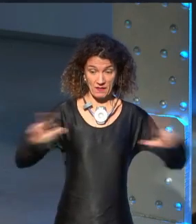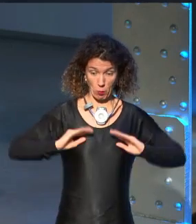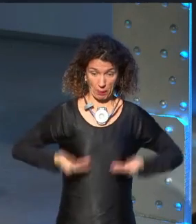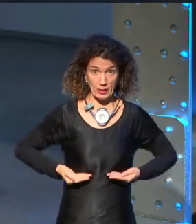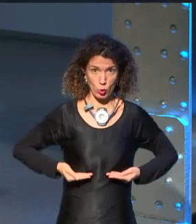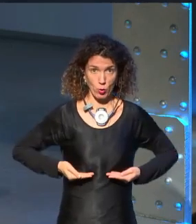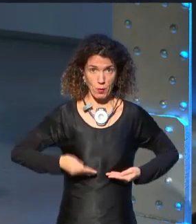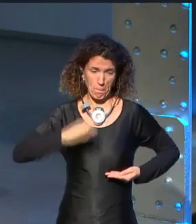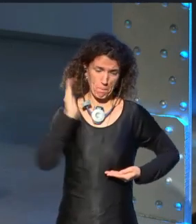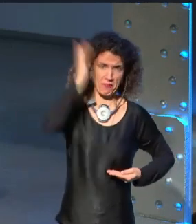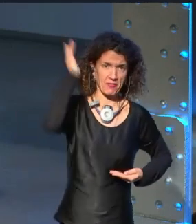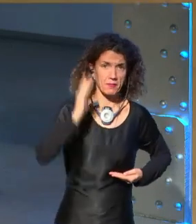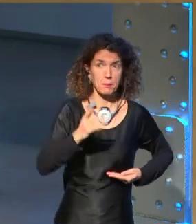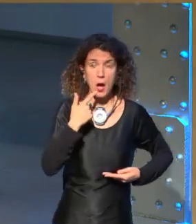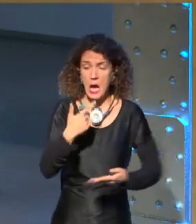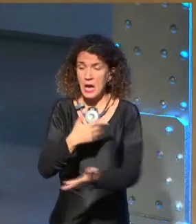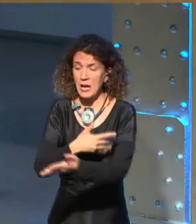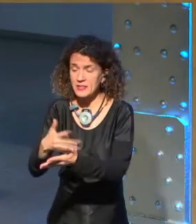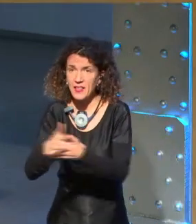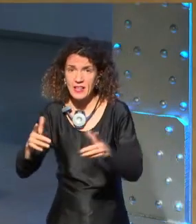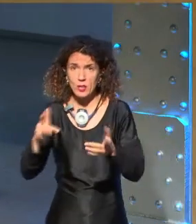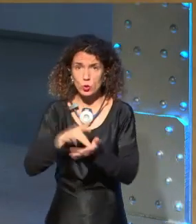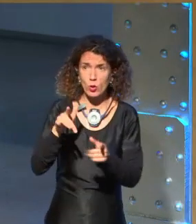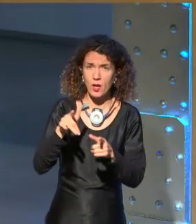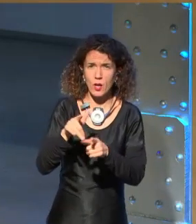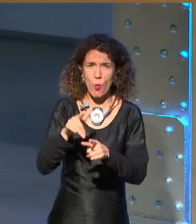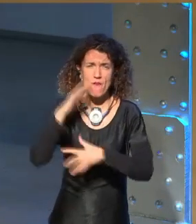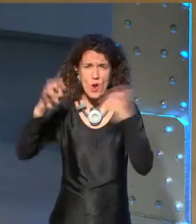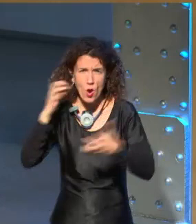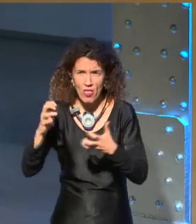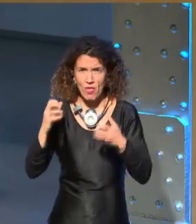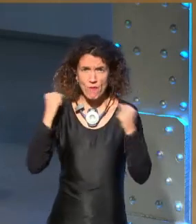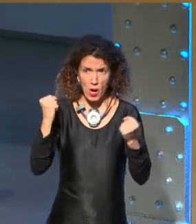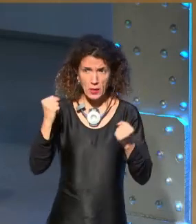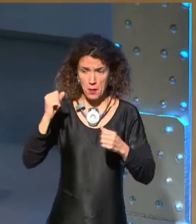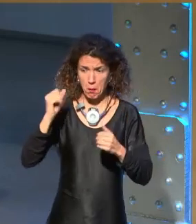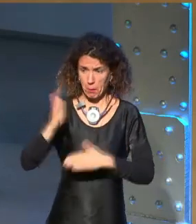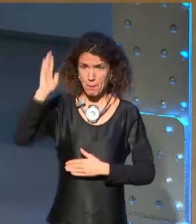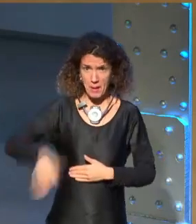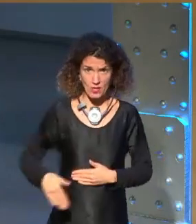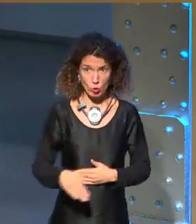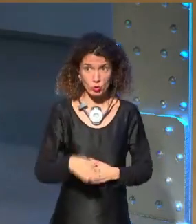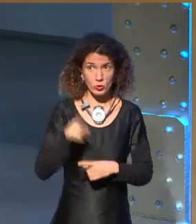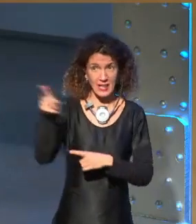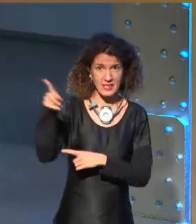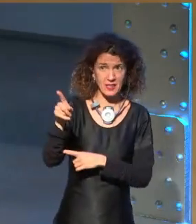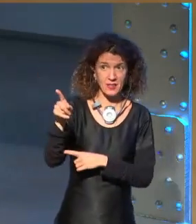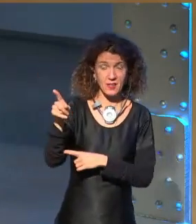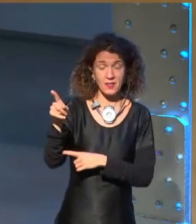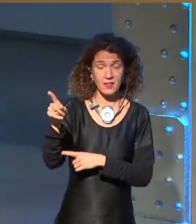it's much worse to see a breast on TV rather than extremely violent